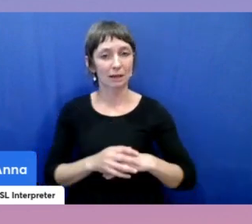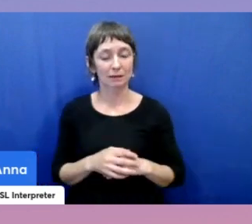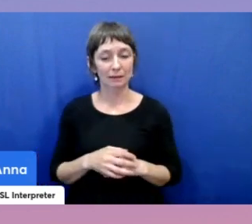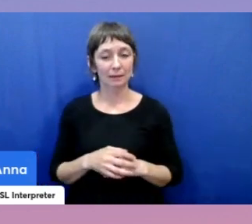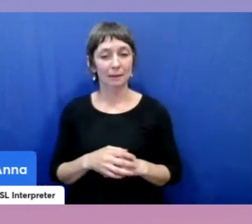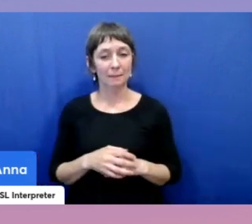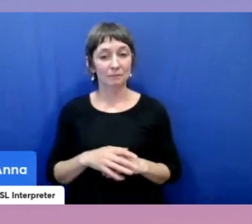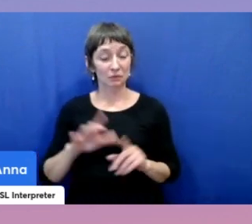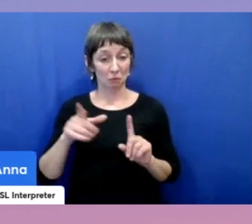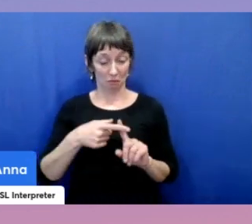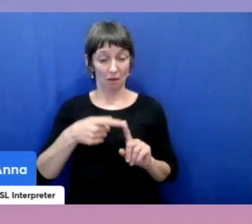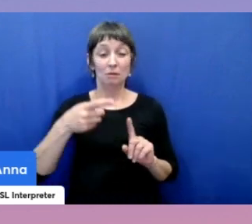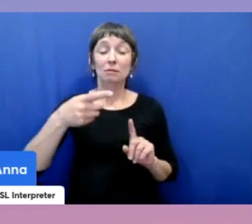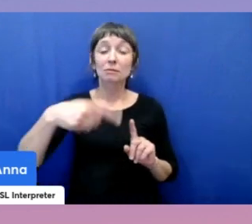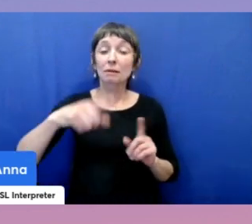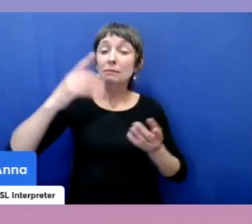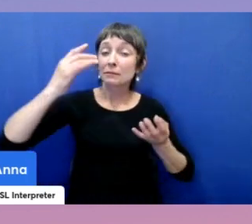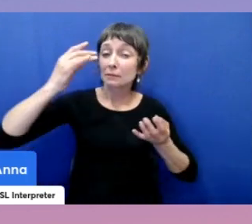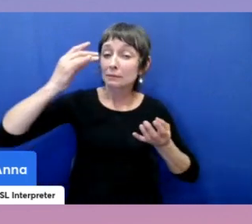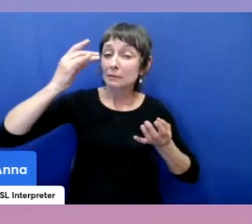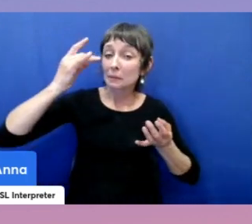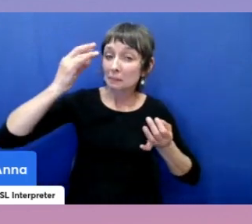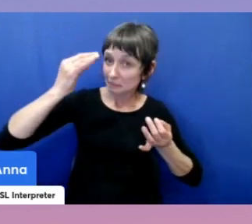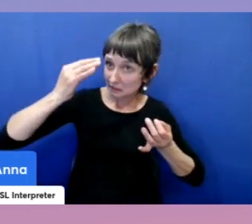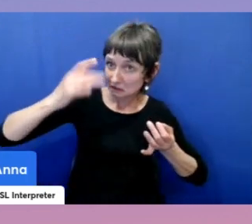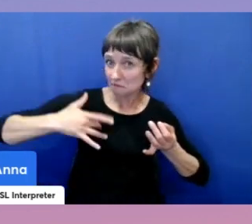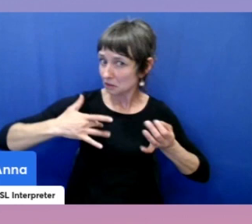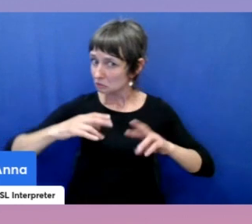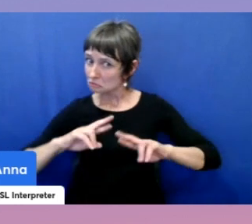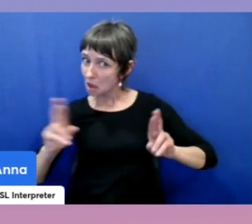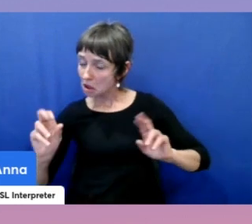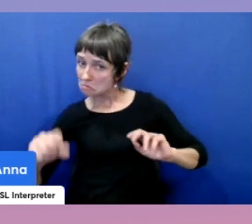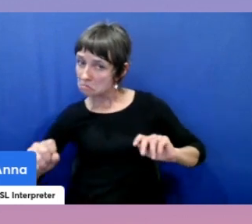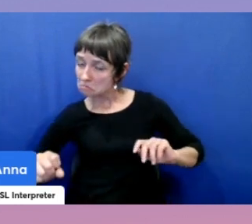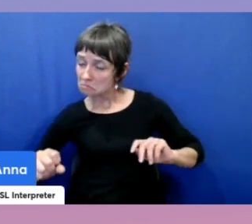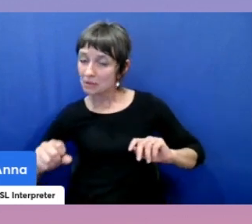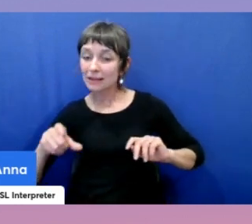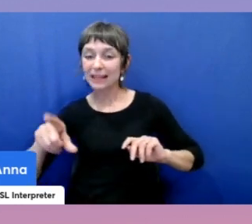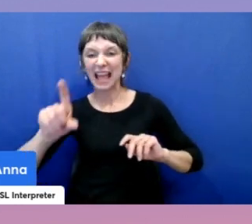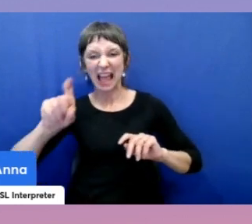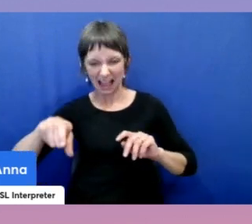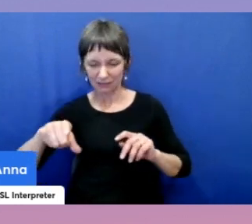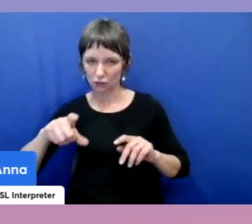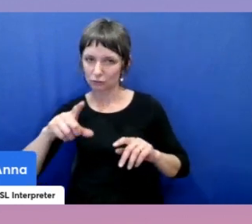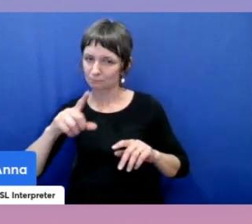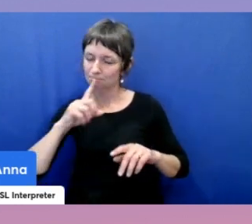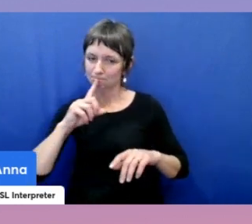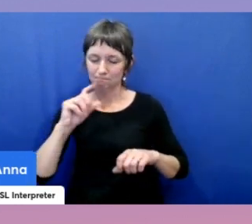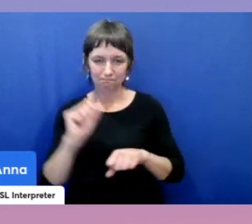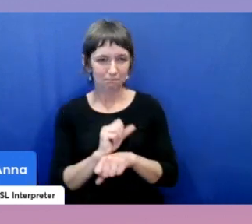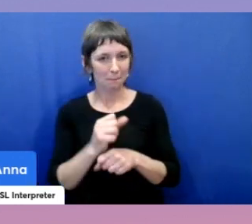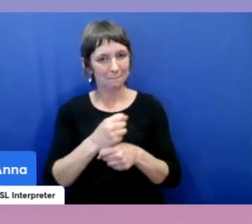So when they think it is ready, they need to make sure the application and CICD configuration